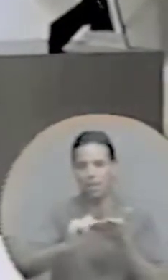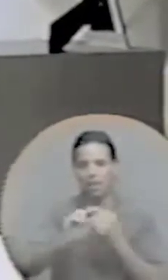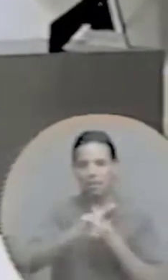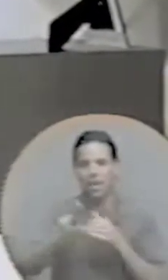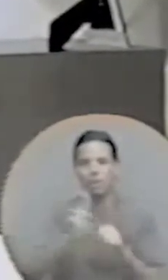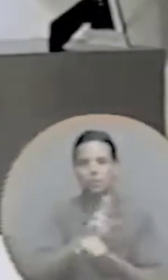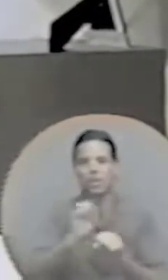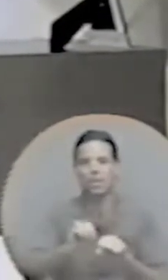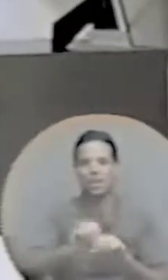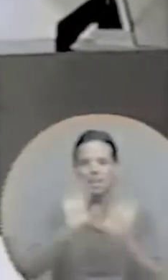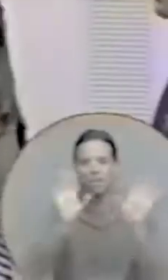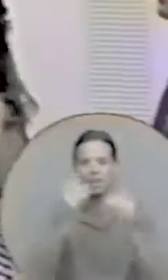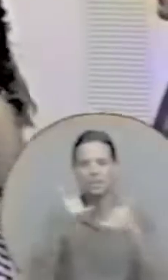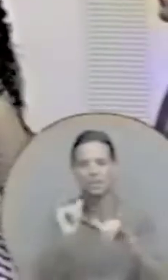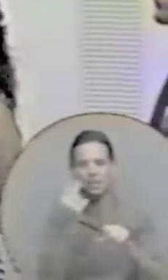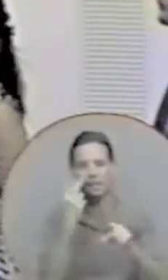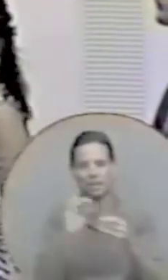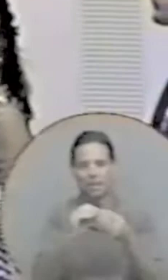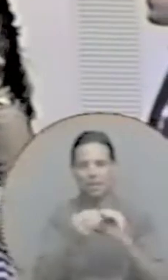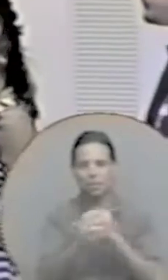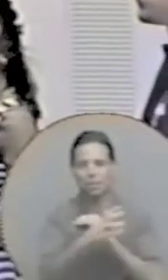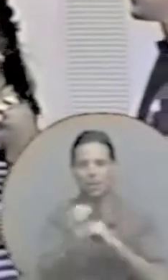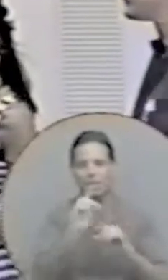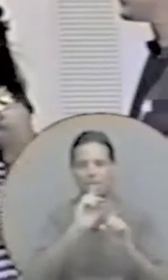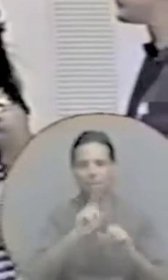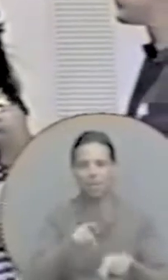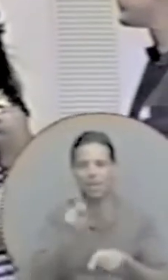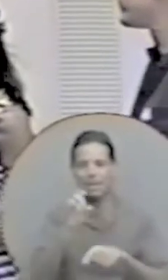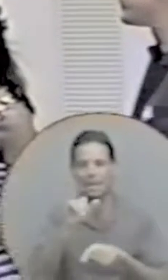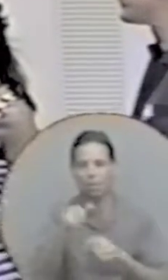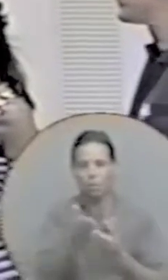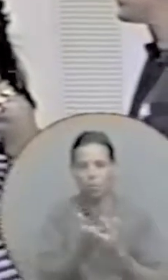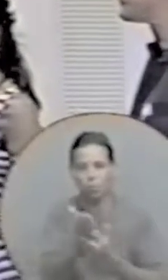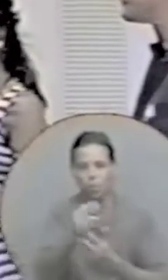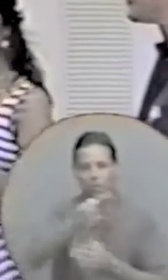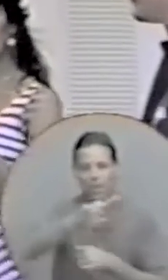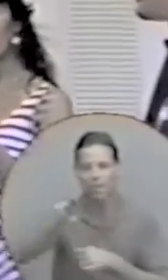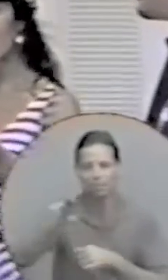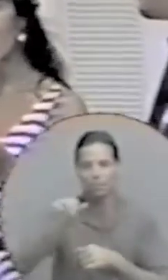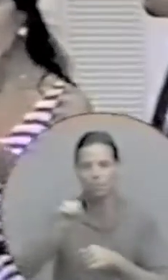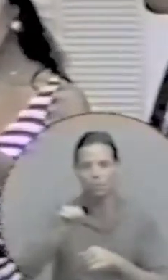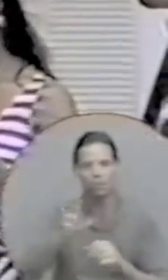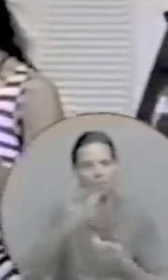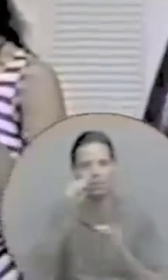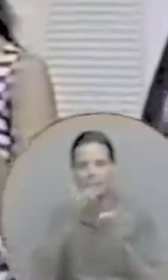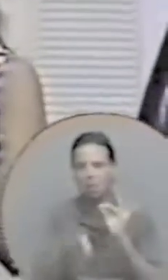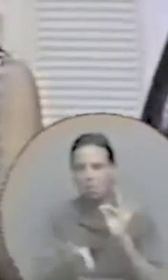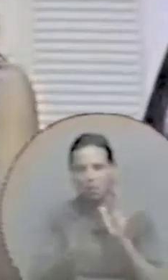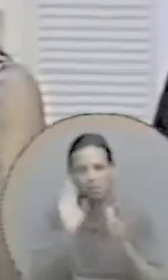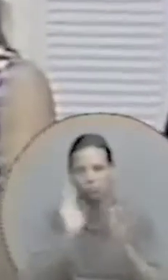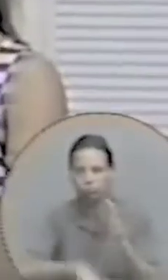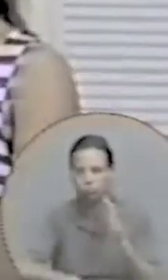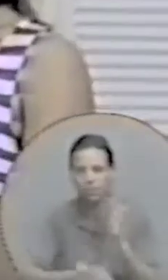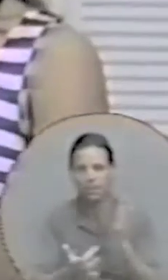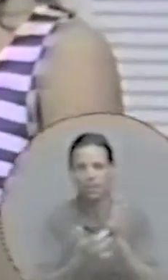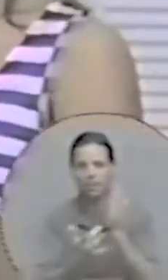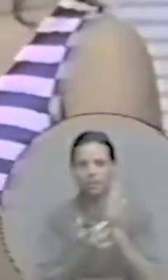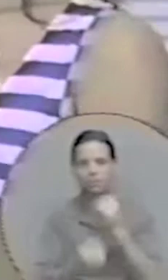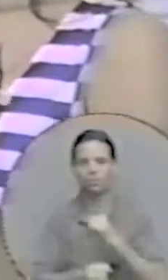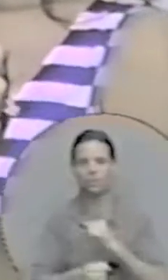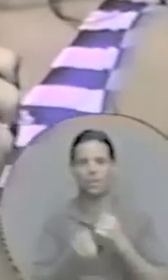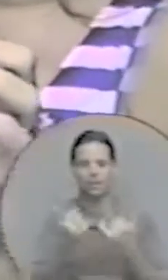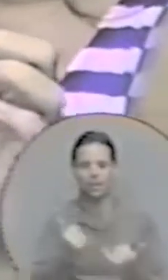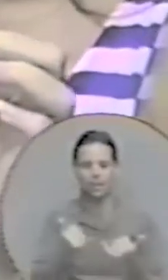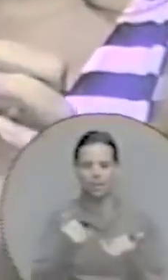that you can still see the numbers and the command keys through the Dymotape. So it's really a very simple and inexpensive technology. You're